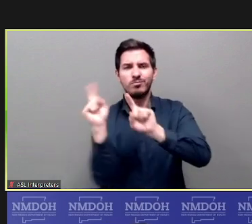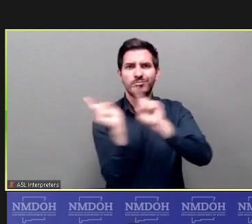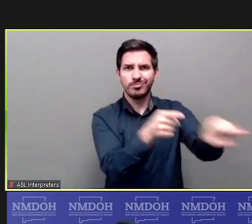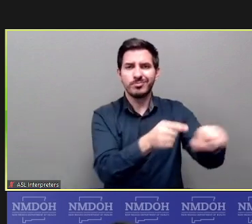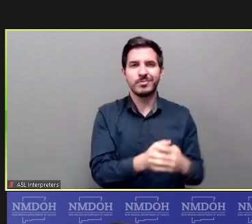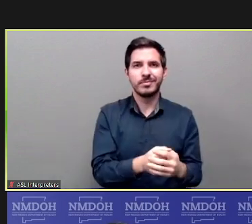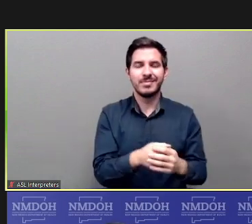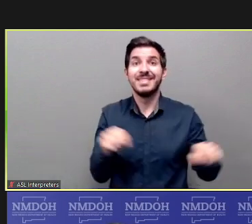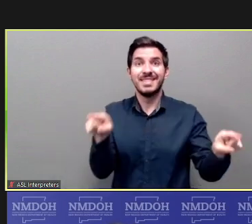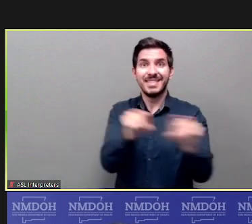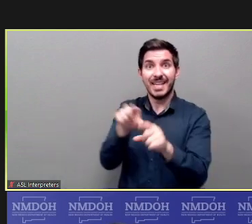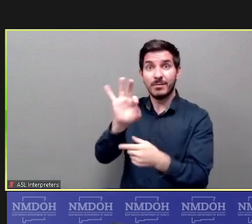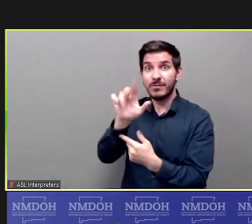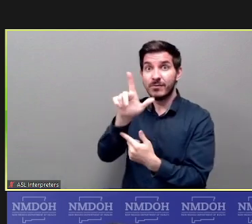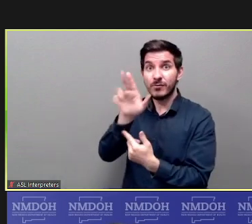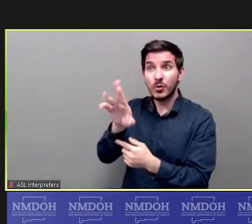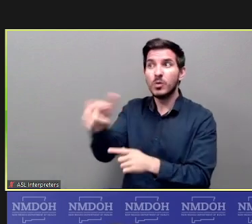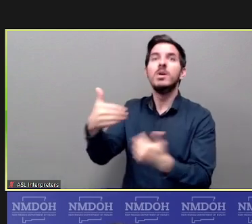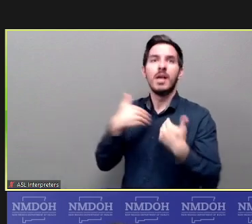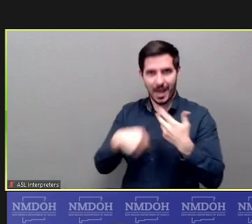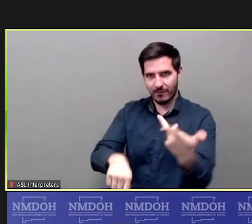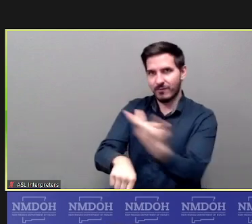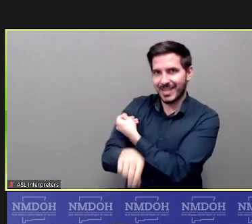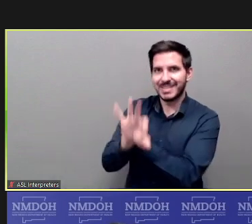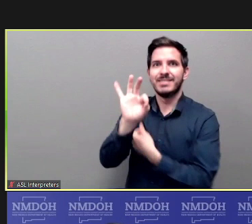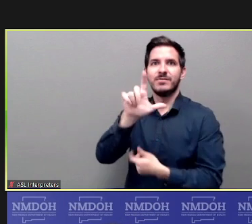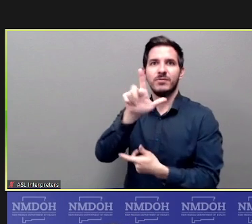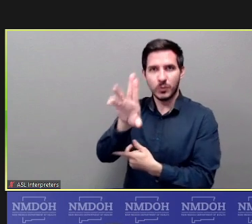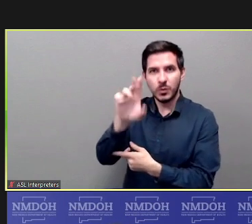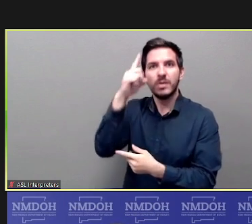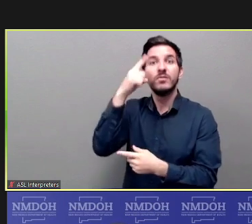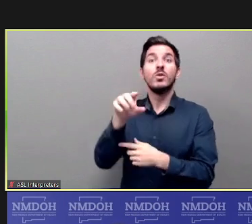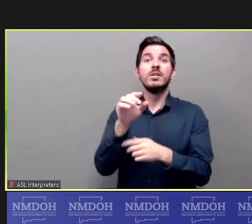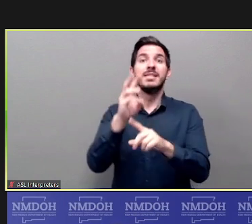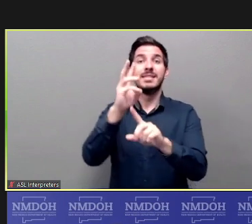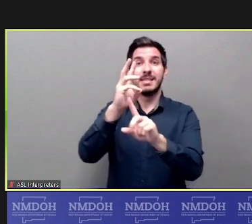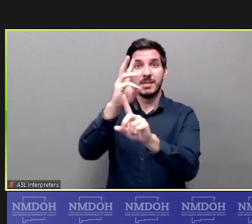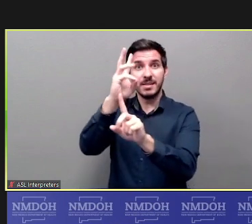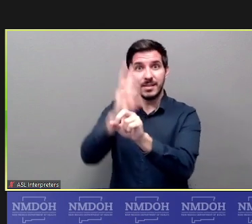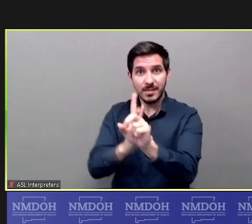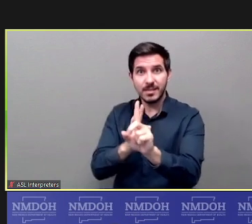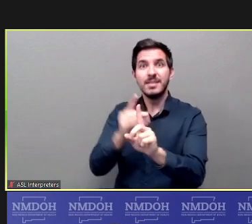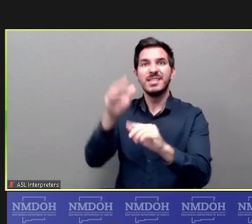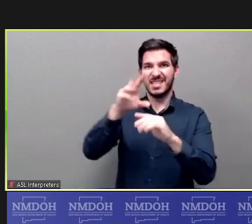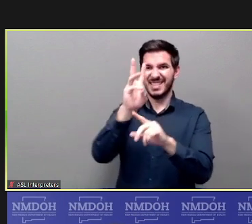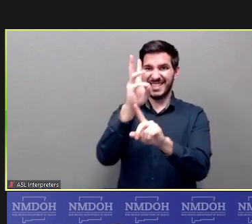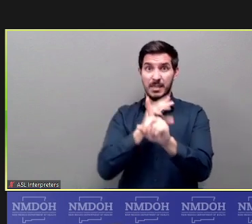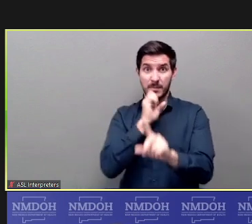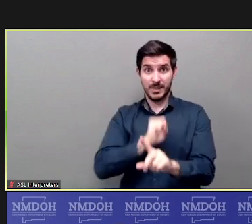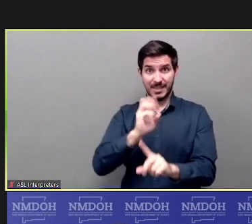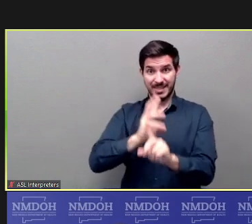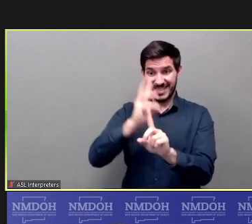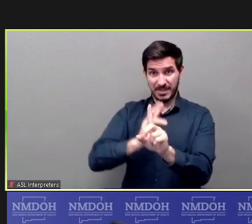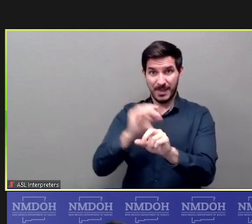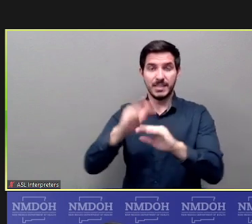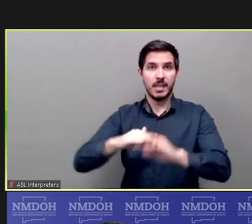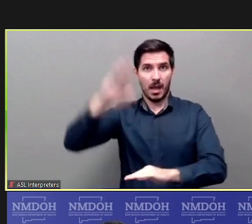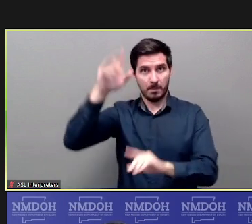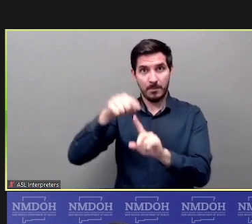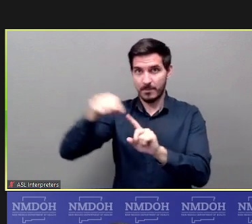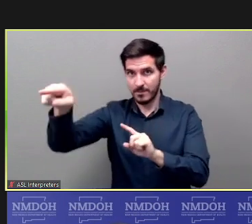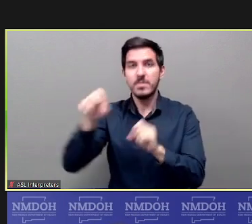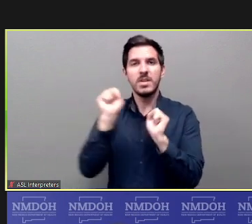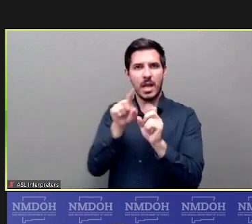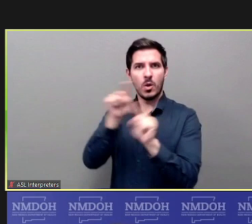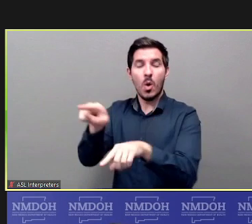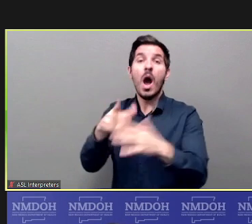We have flu vaccine for people 6 months and up. So please go get your flu vaccine. And like I said, it may not always prevent